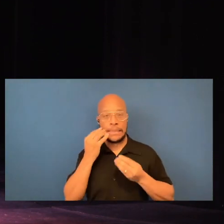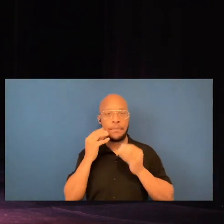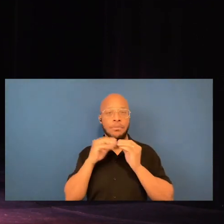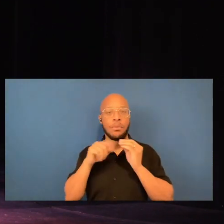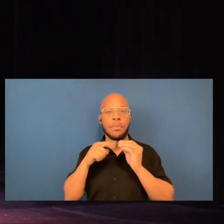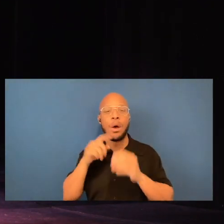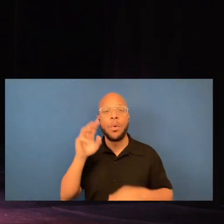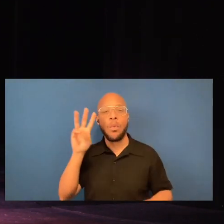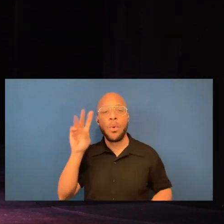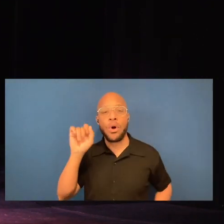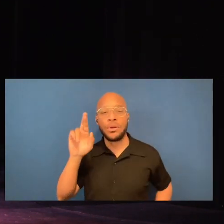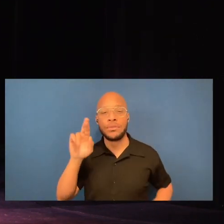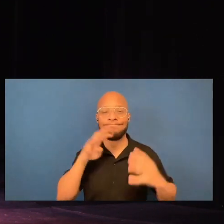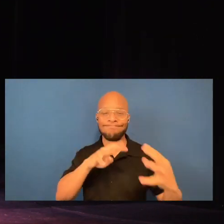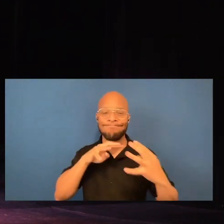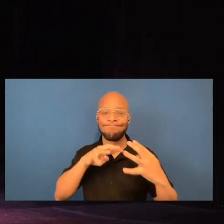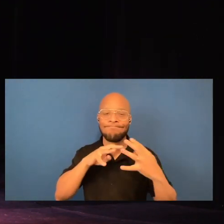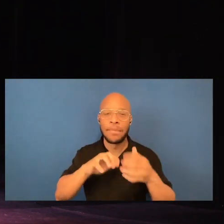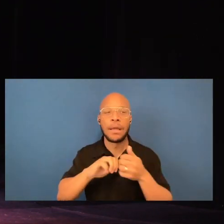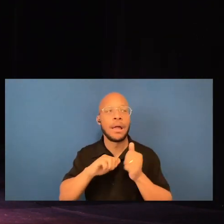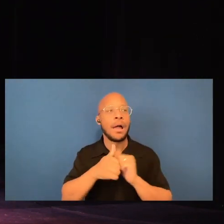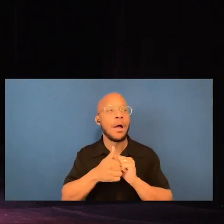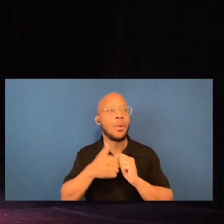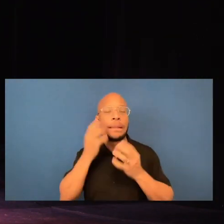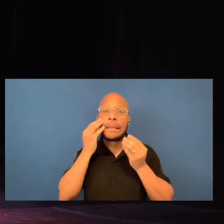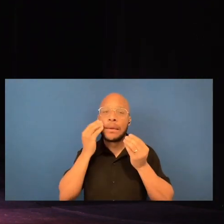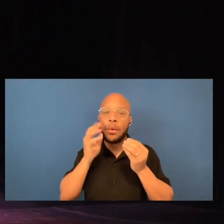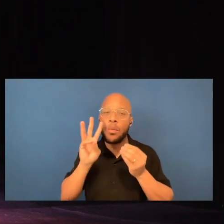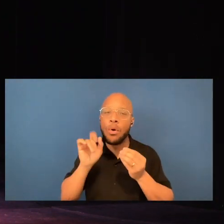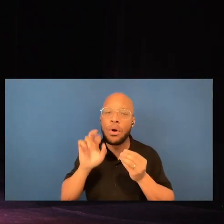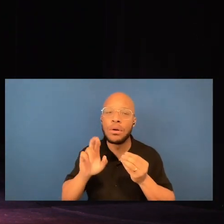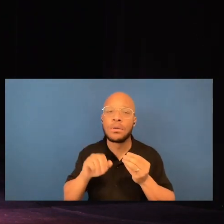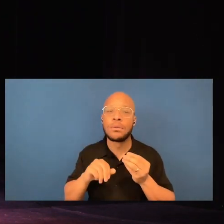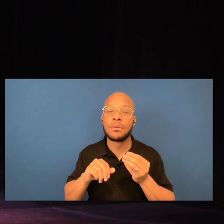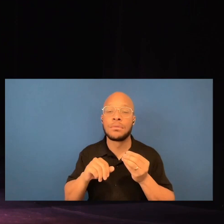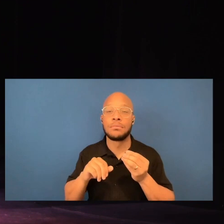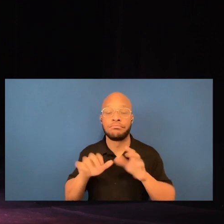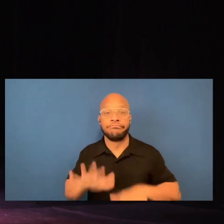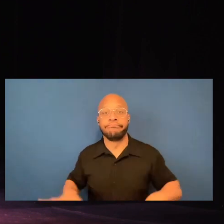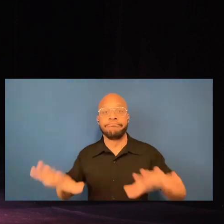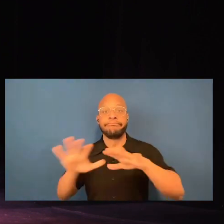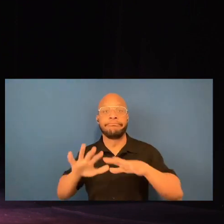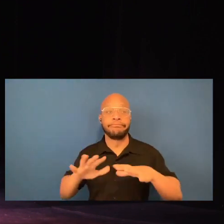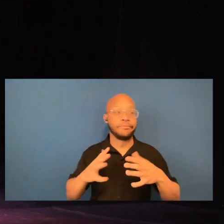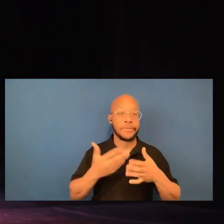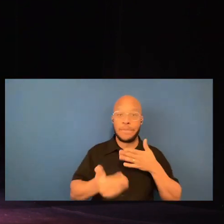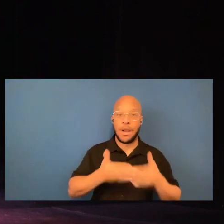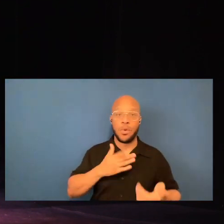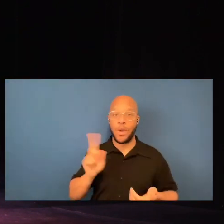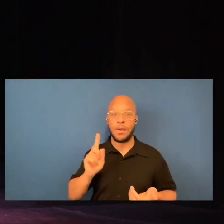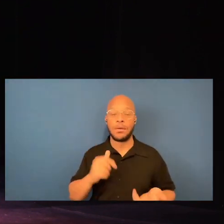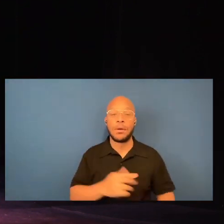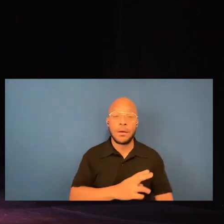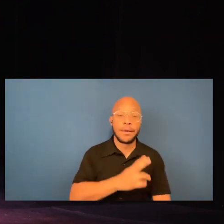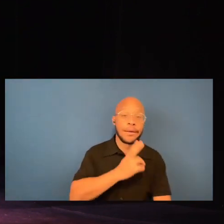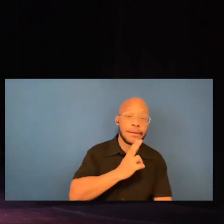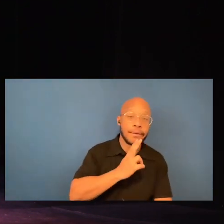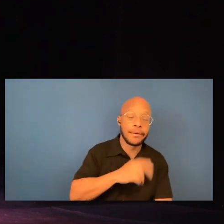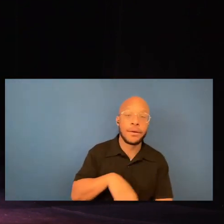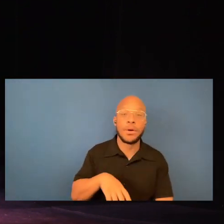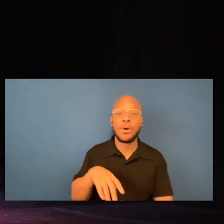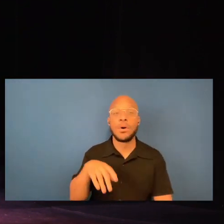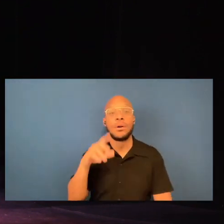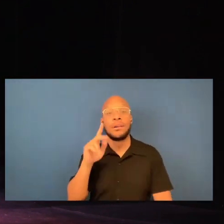and that around the world, whether we're in Honduras or Cox's Bazar or Cairo, we've got